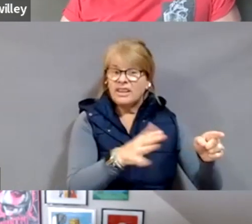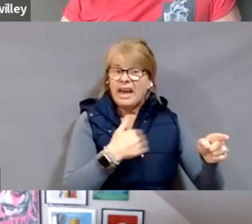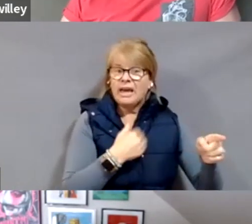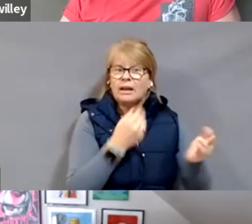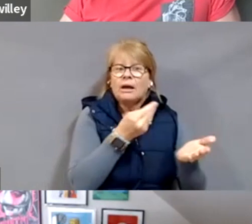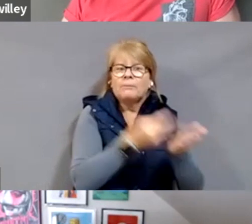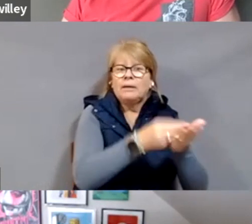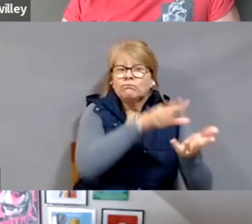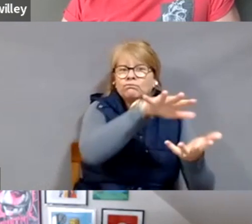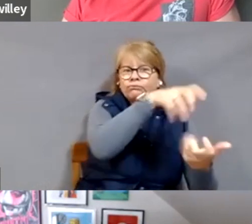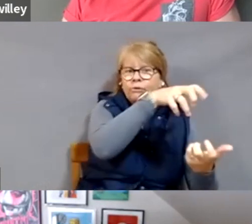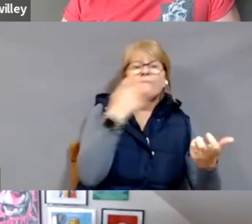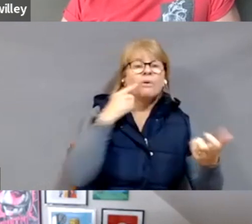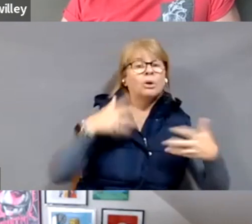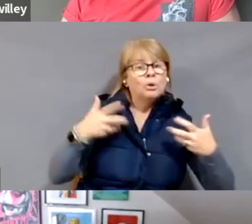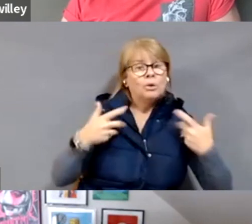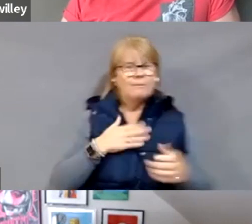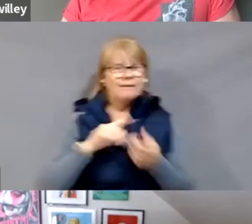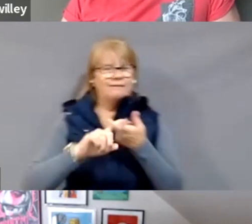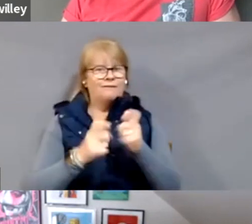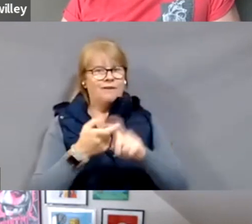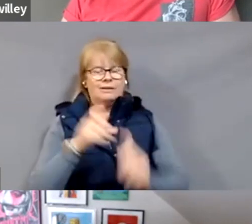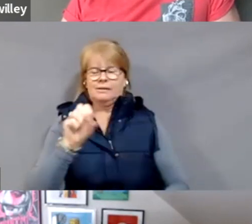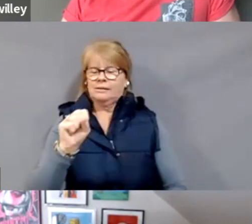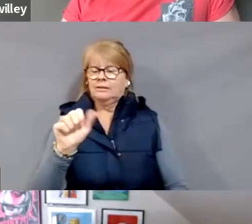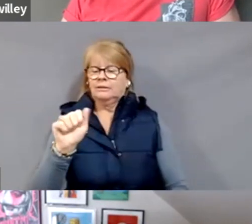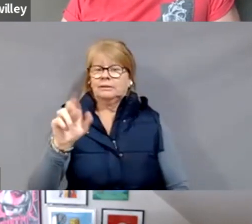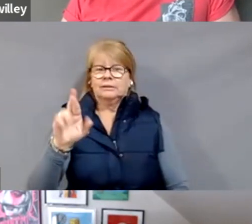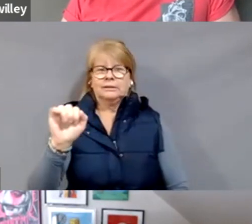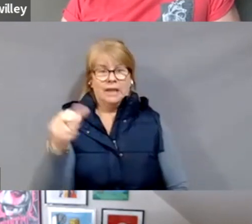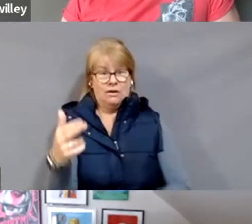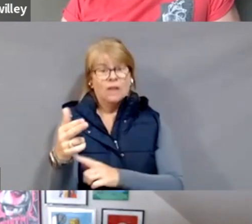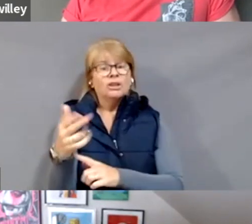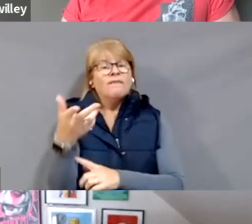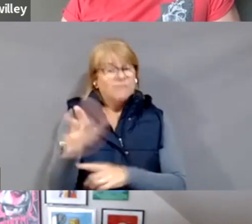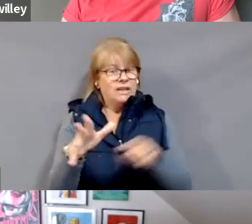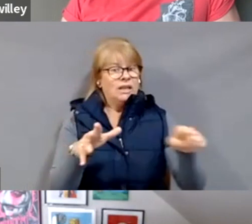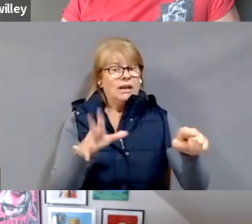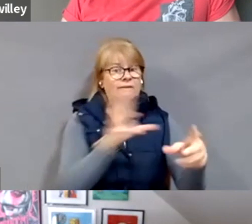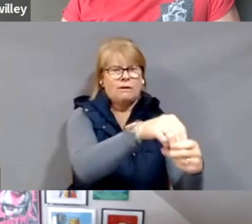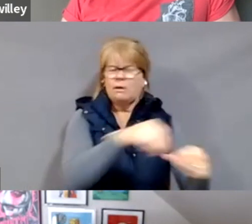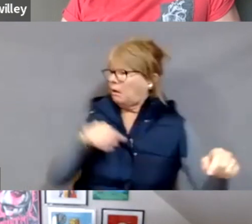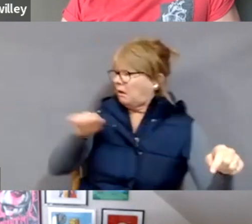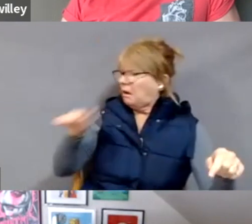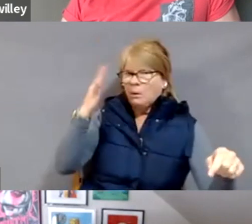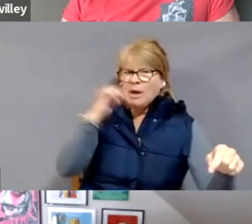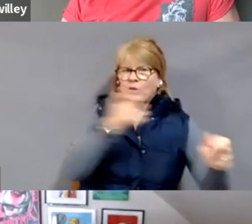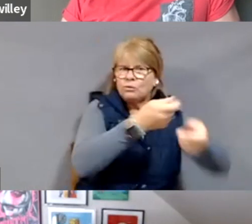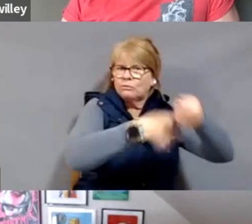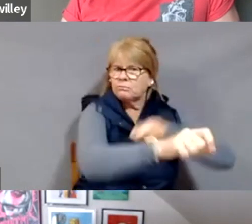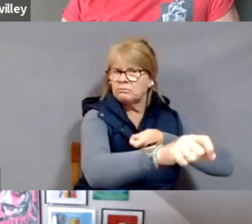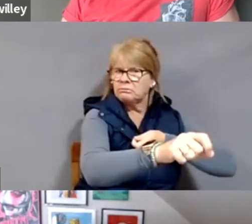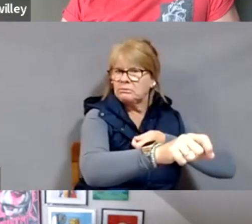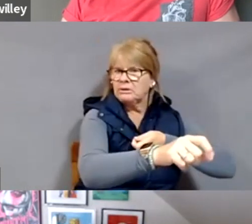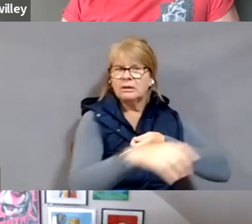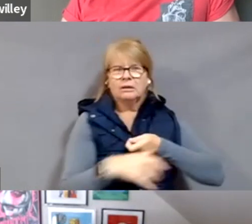and my friend Sarah was finishing that position and said, Jennifer, why don't you take over from me? And that was at